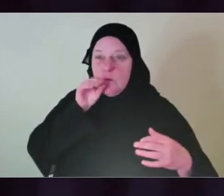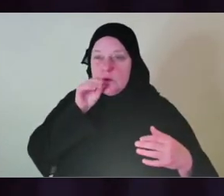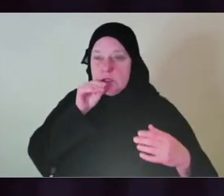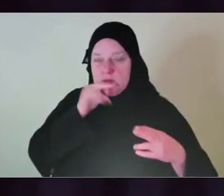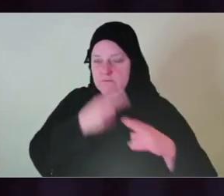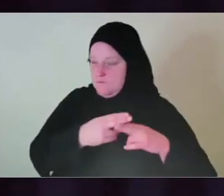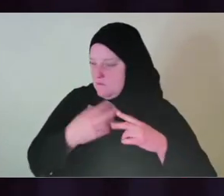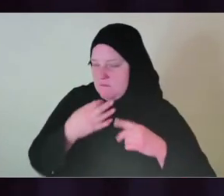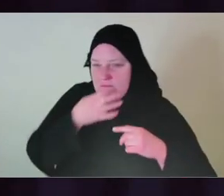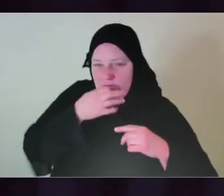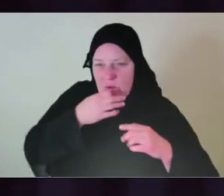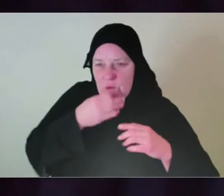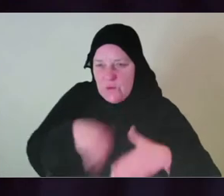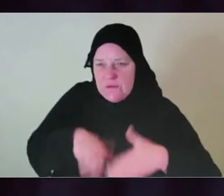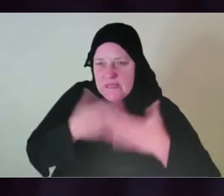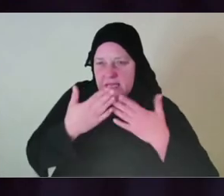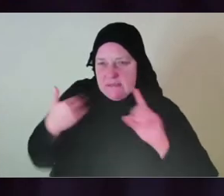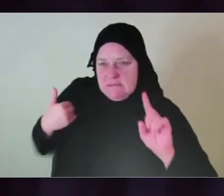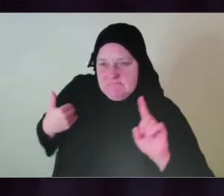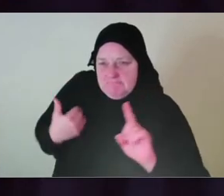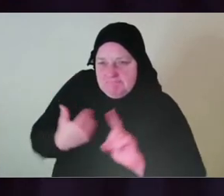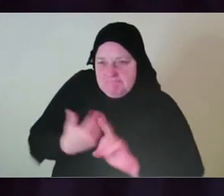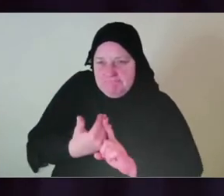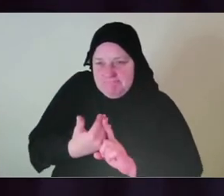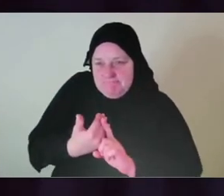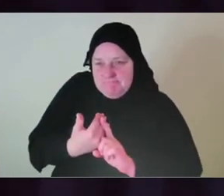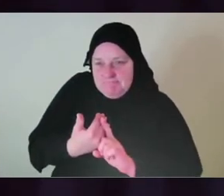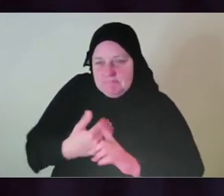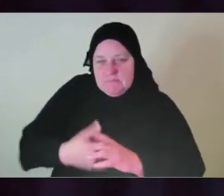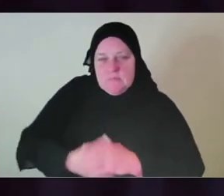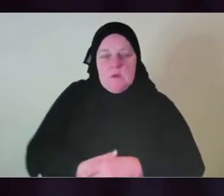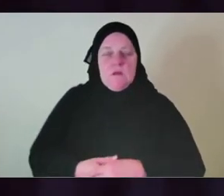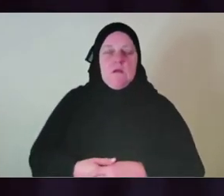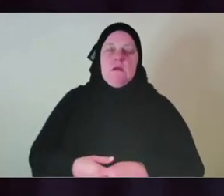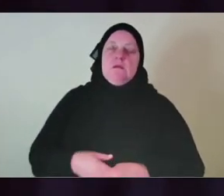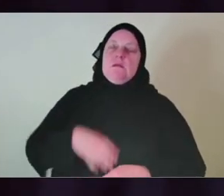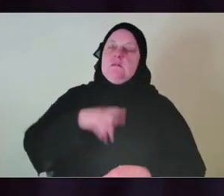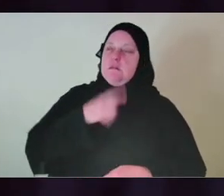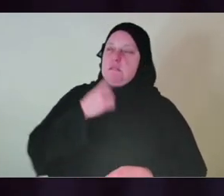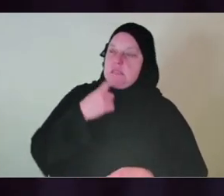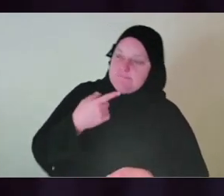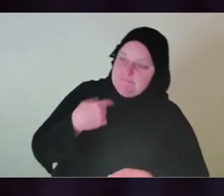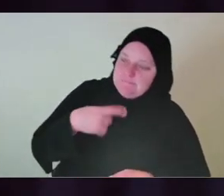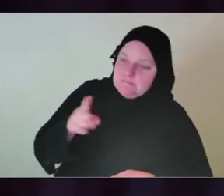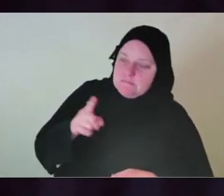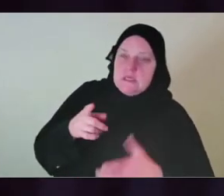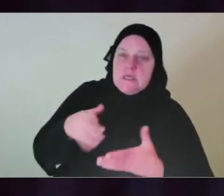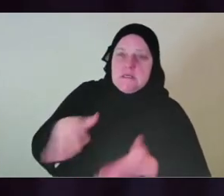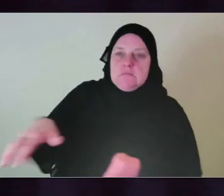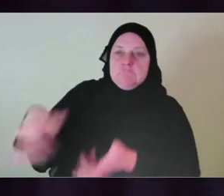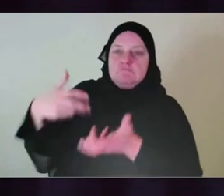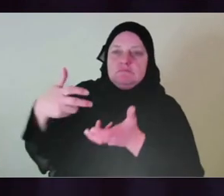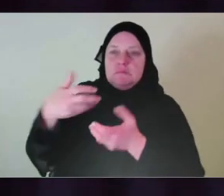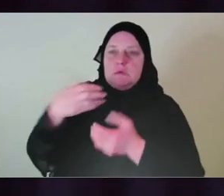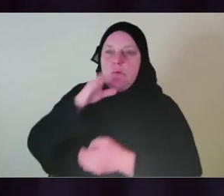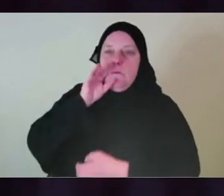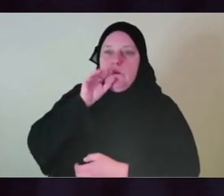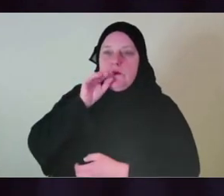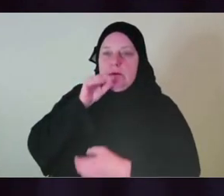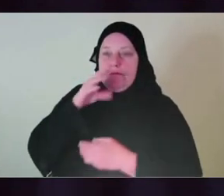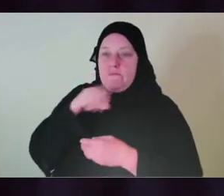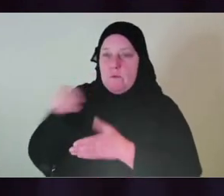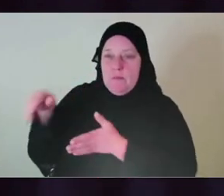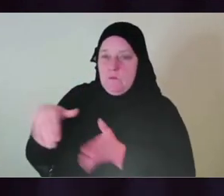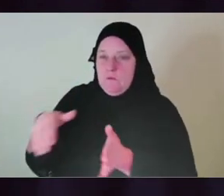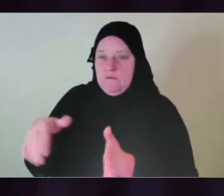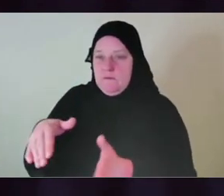bring water from the river Furat. There is one narration that says that Imam Husayn alayhi